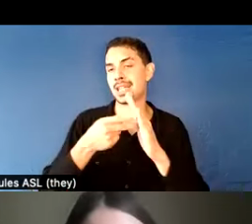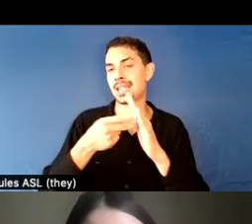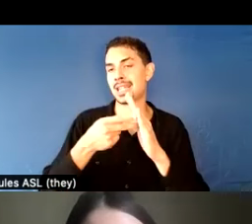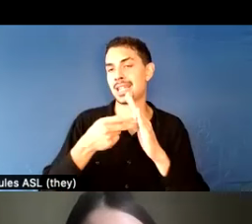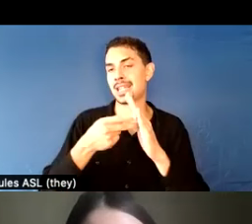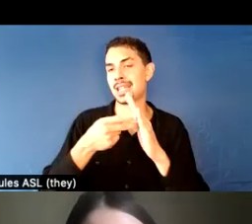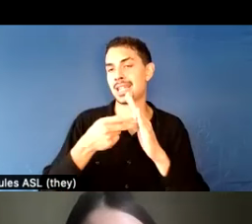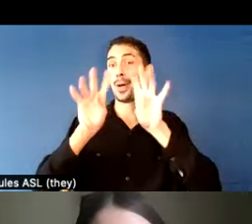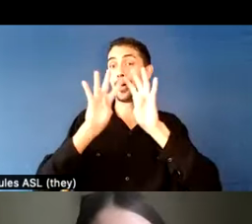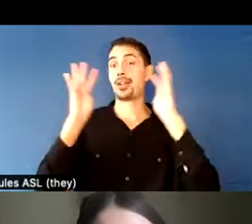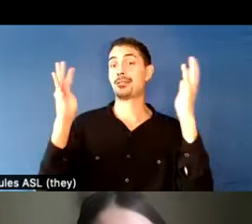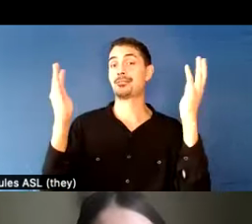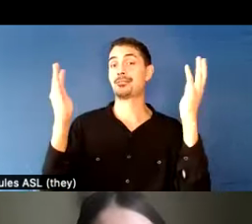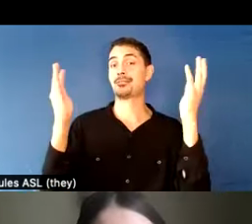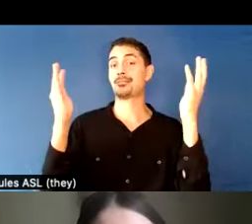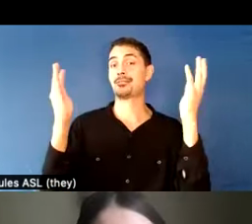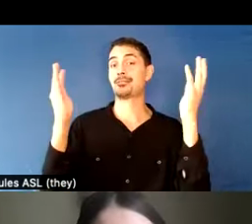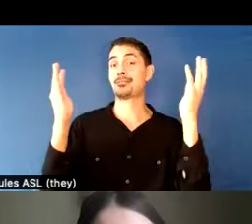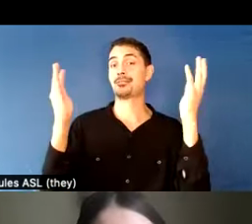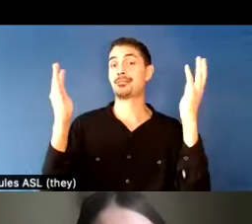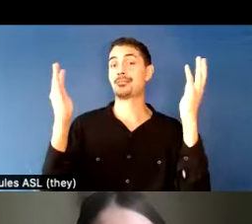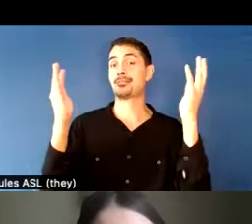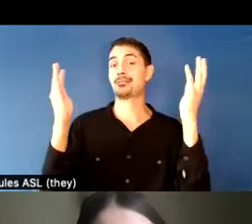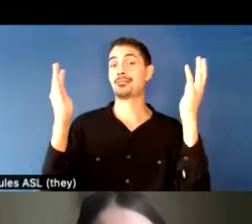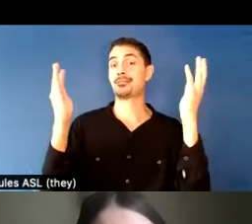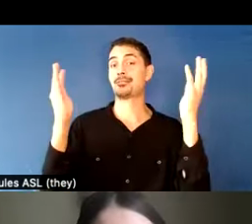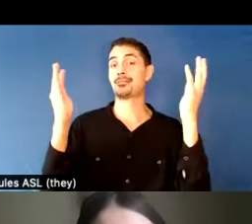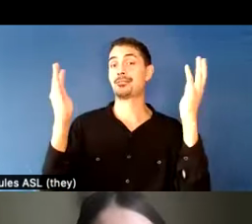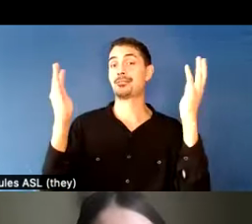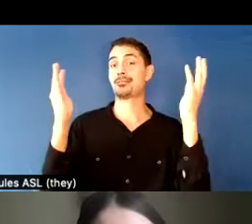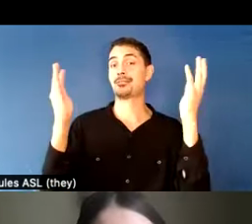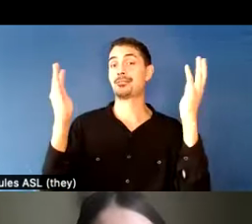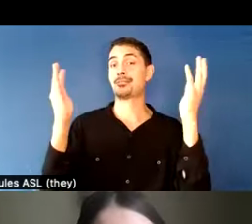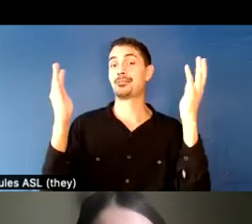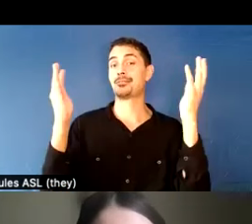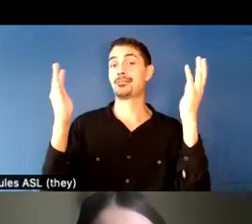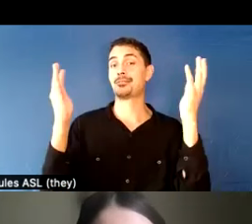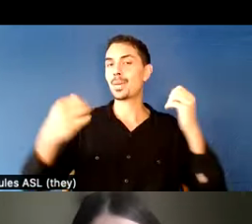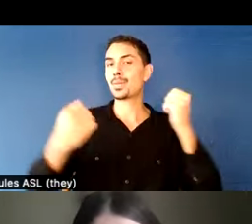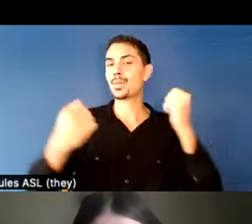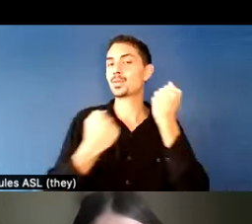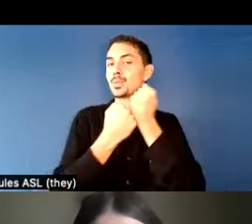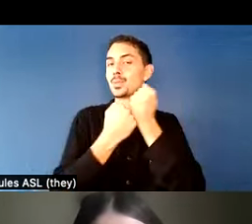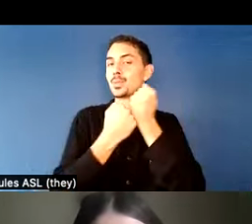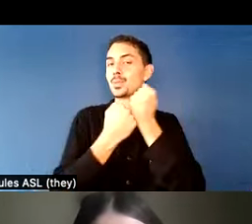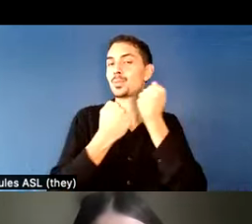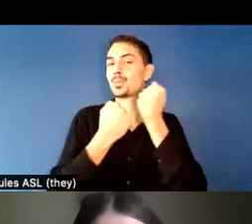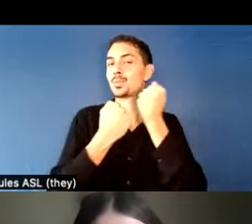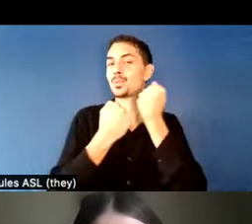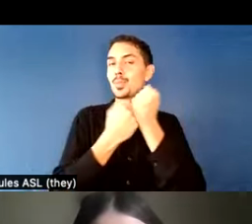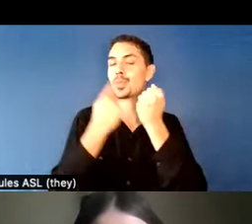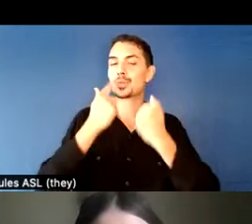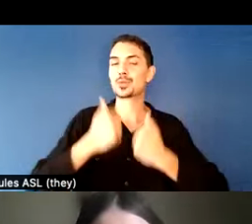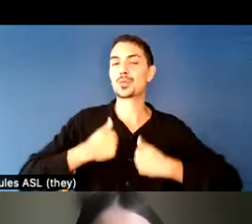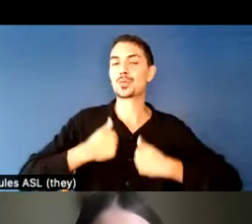knowledge and experience, a web of support for survivors, making safer communities, and holding harm